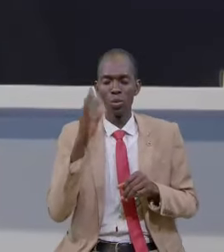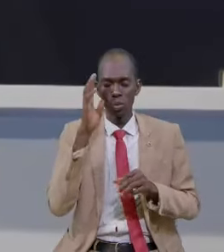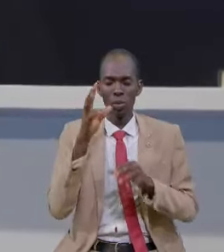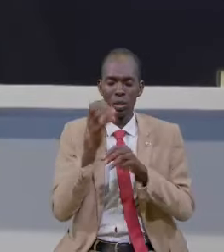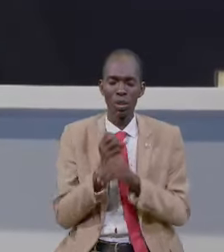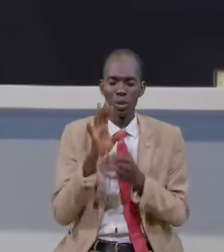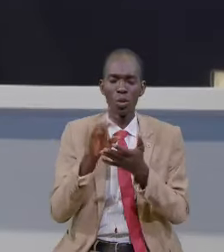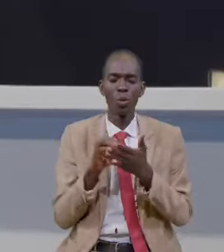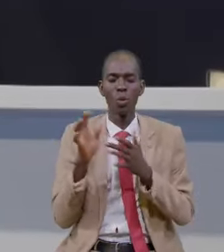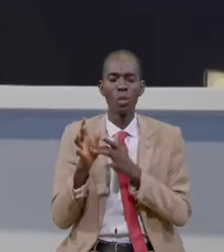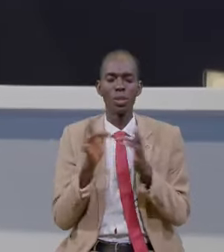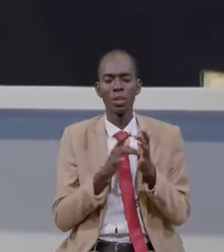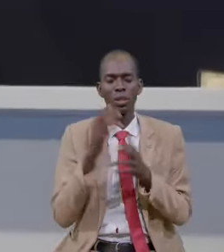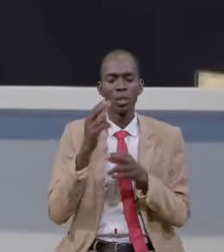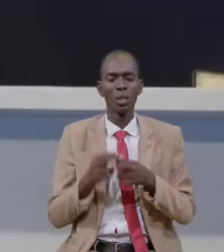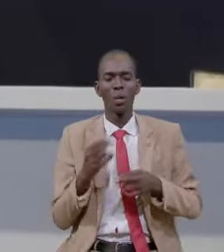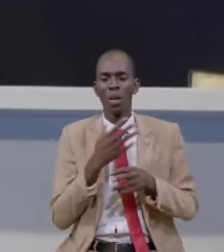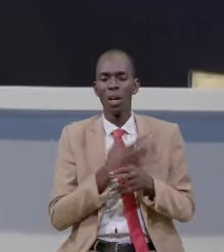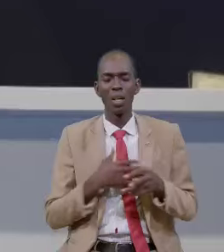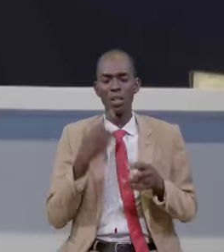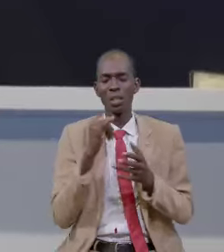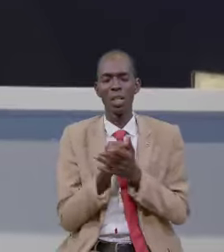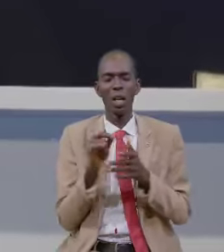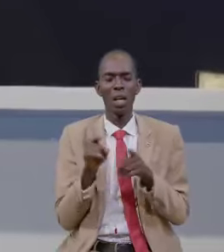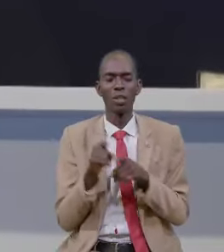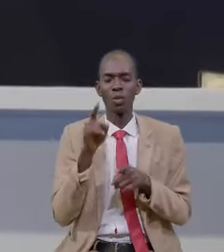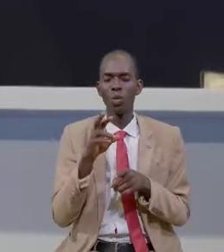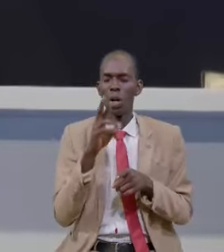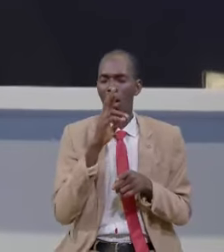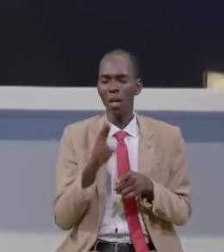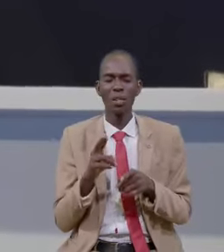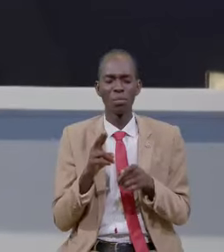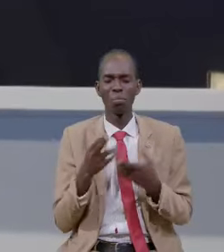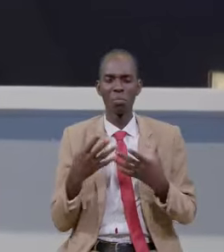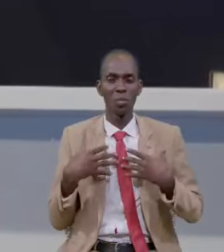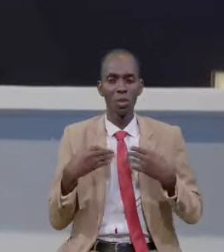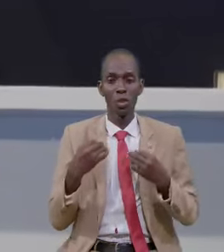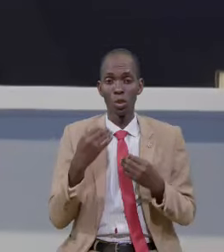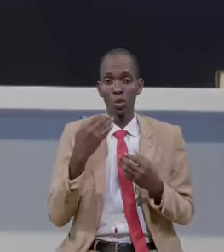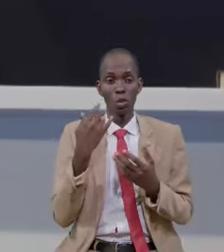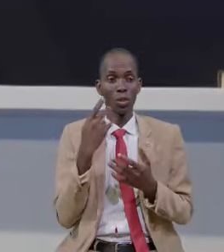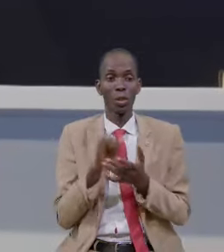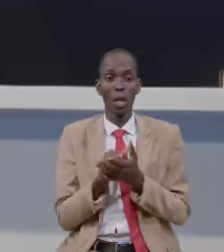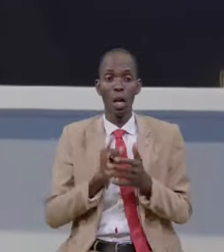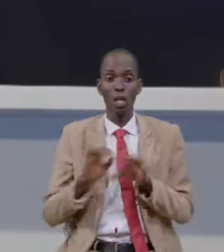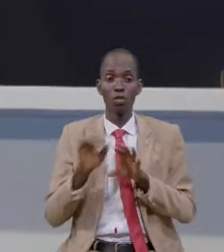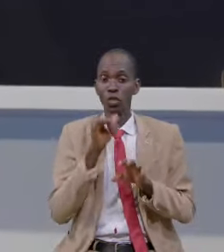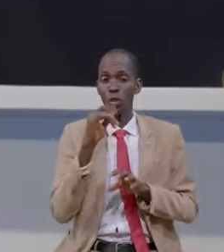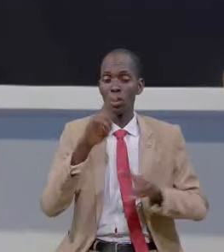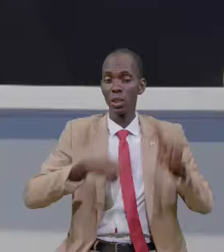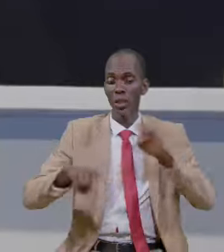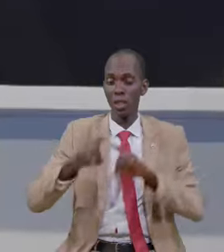they say, as you are healed, you know my language, I don't say if you are healed, I